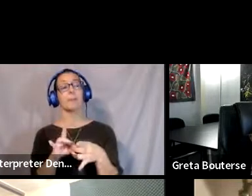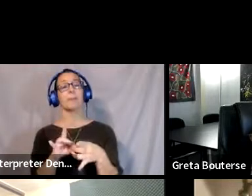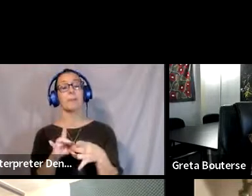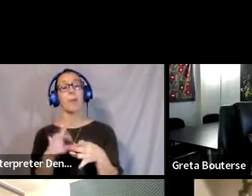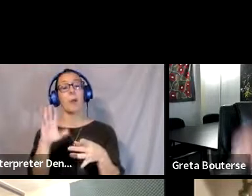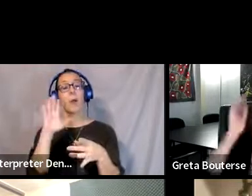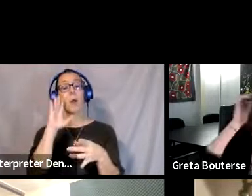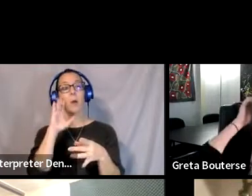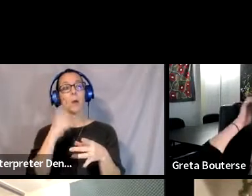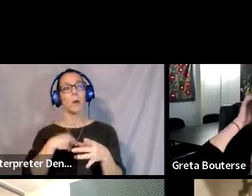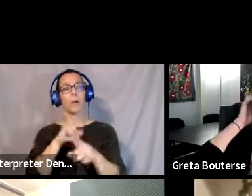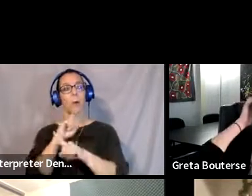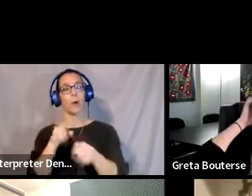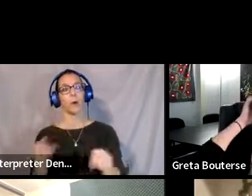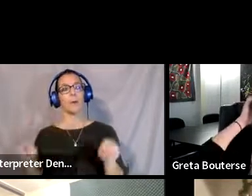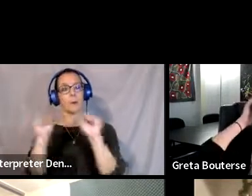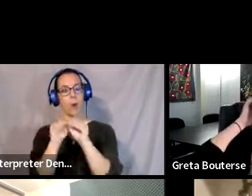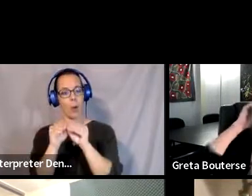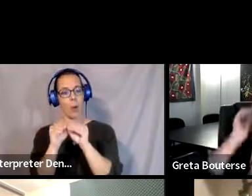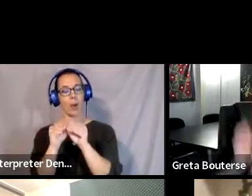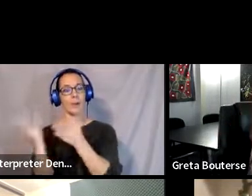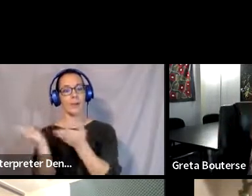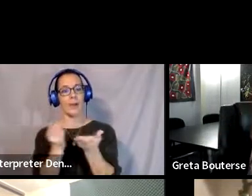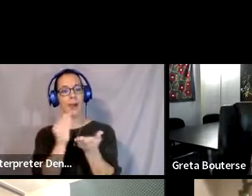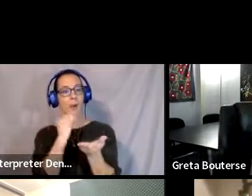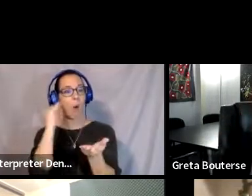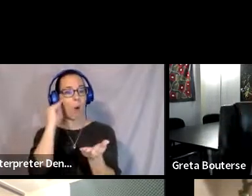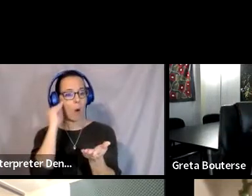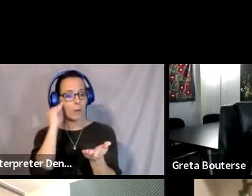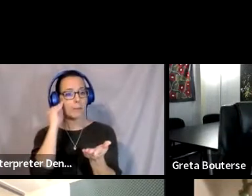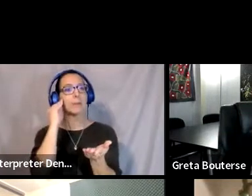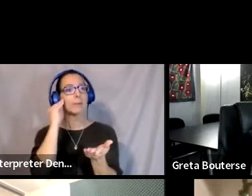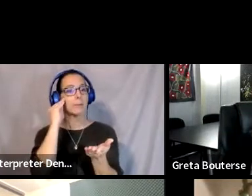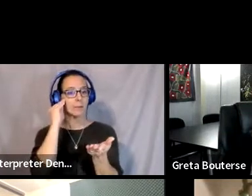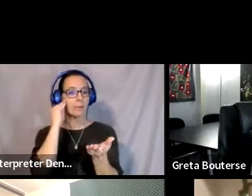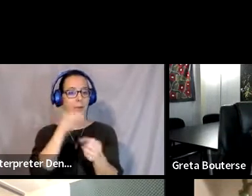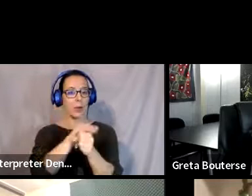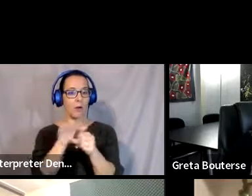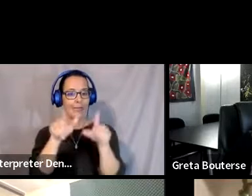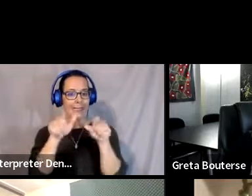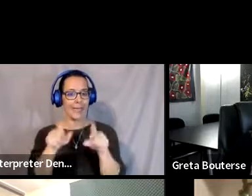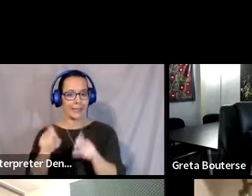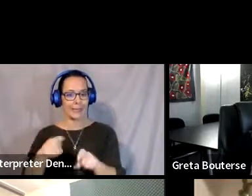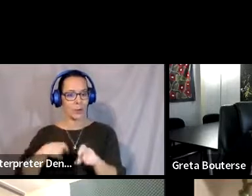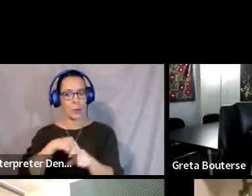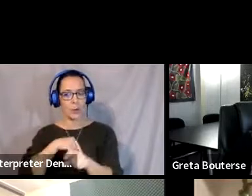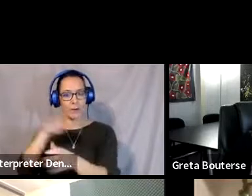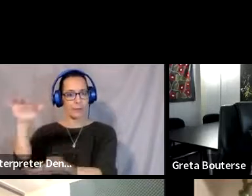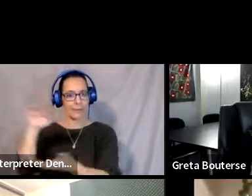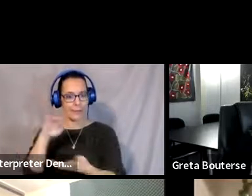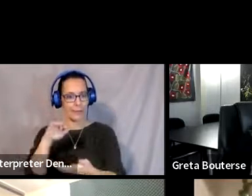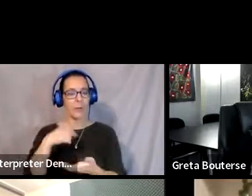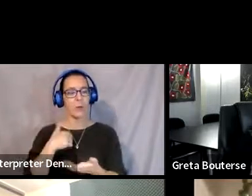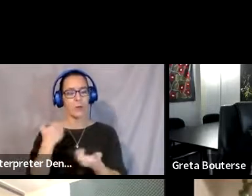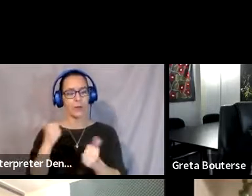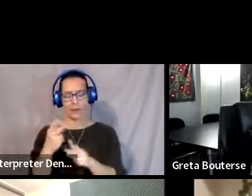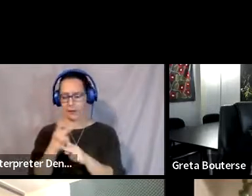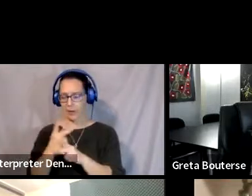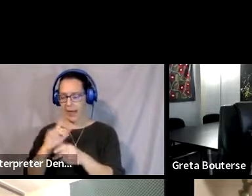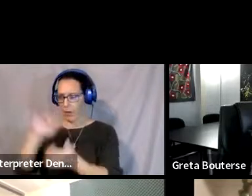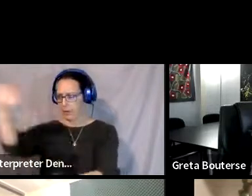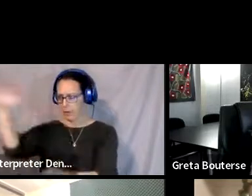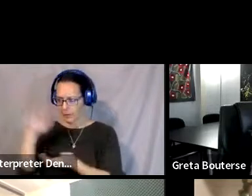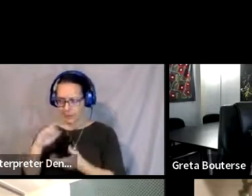of take-home COVID tests that we received, that we're trying to find the most thoughtful way to get those into the hands